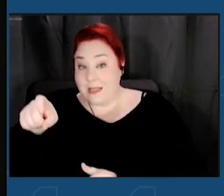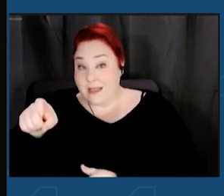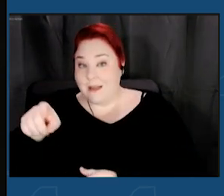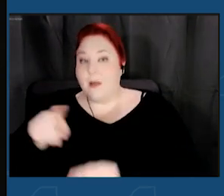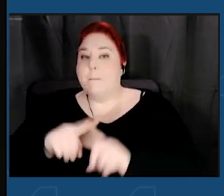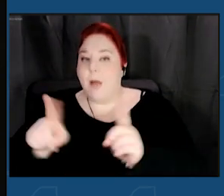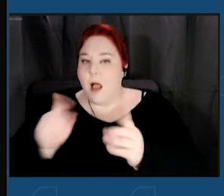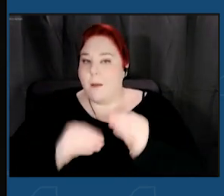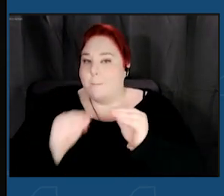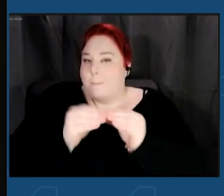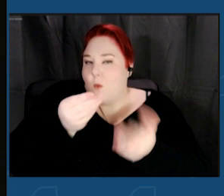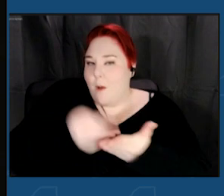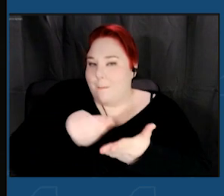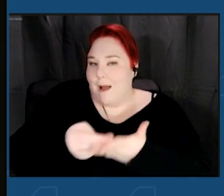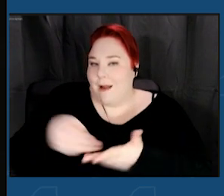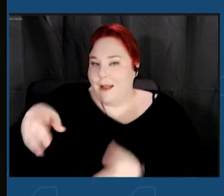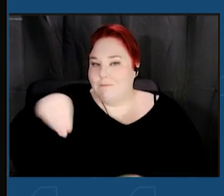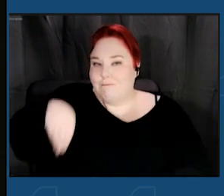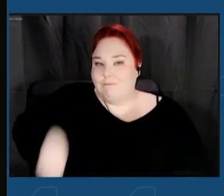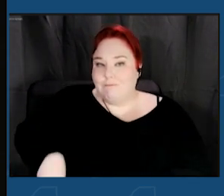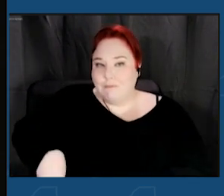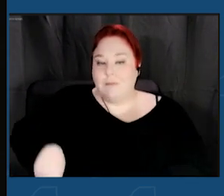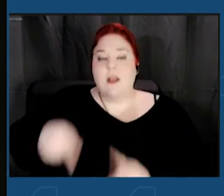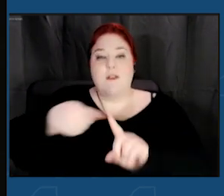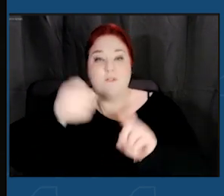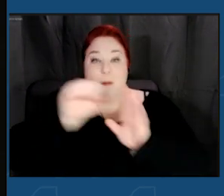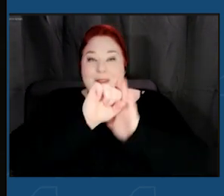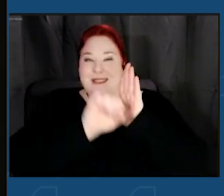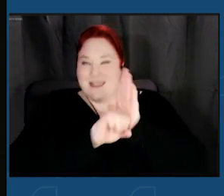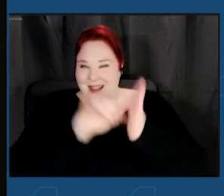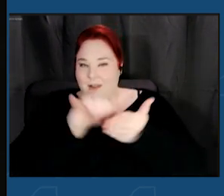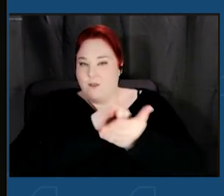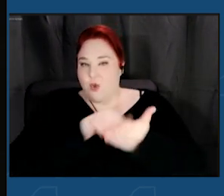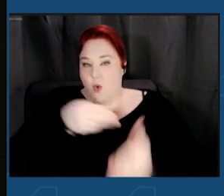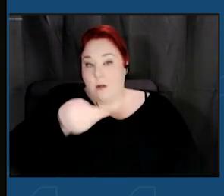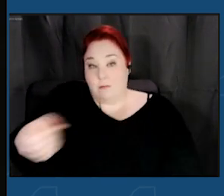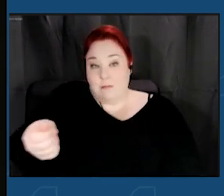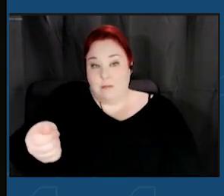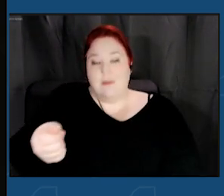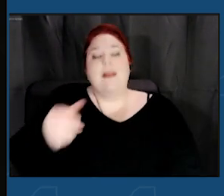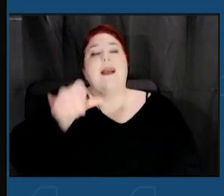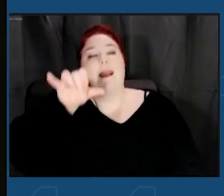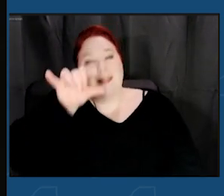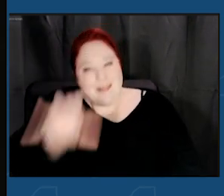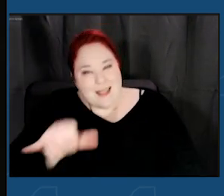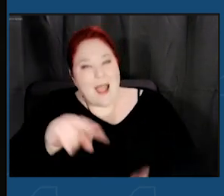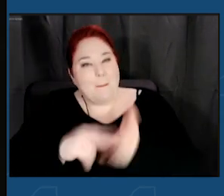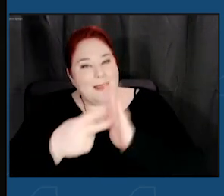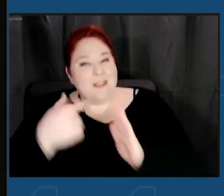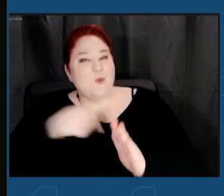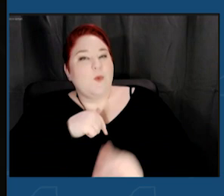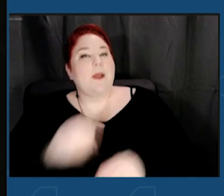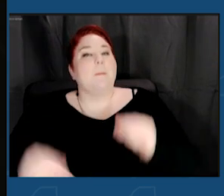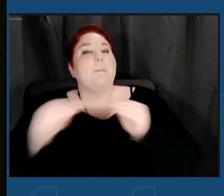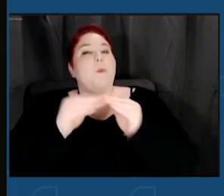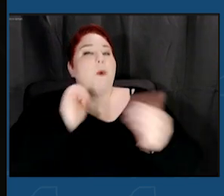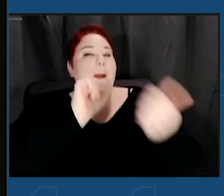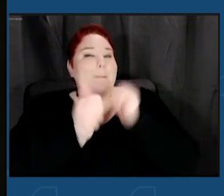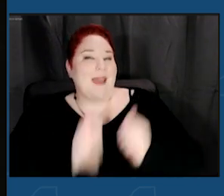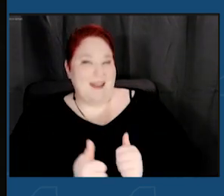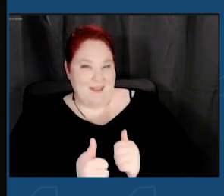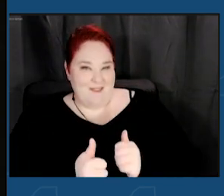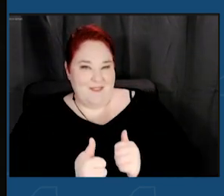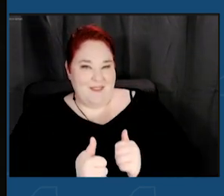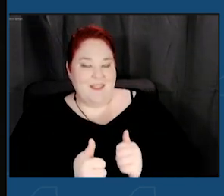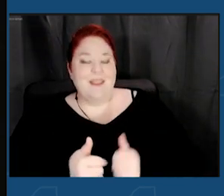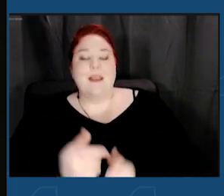money subsidized by the state of New York, that makes us more competitive. Think about it. Why would someone want to